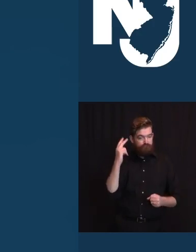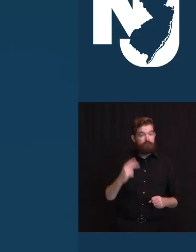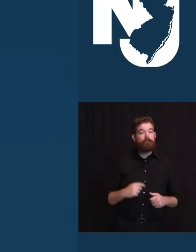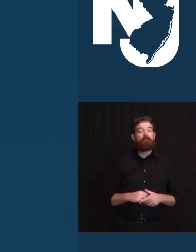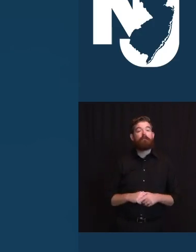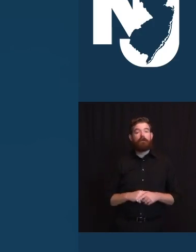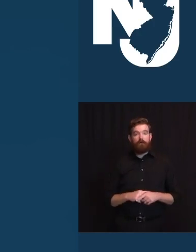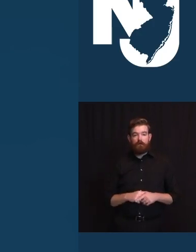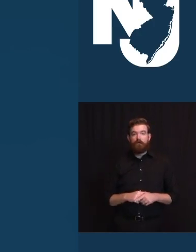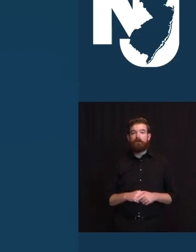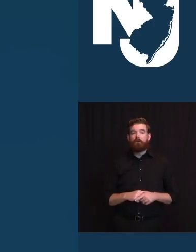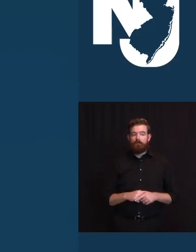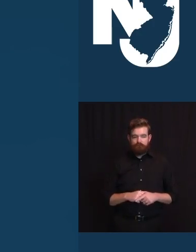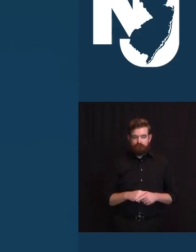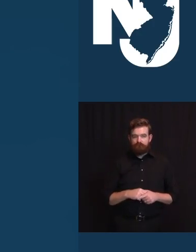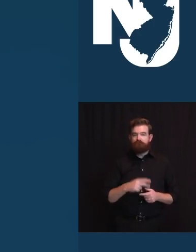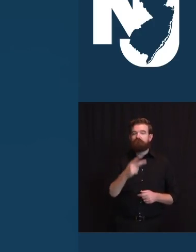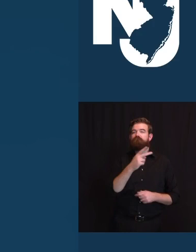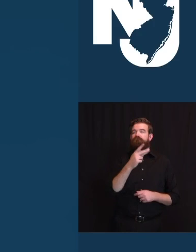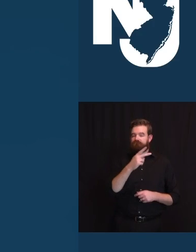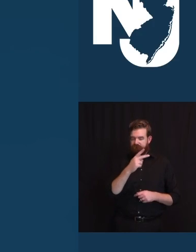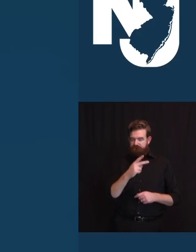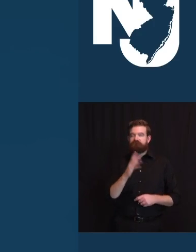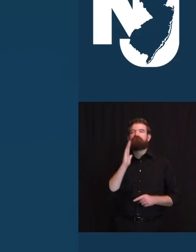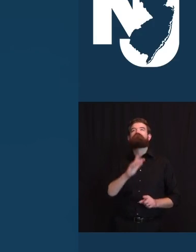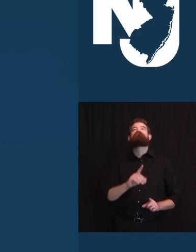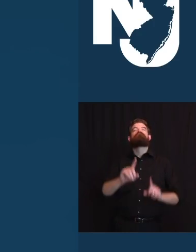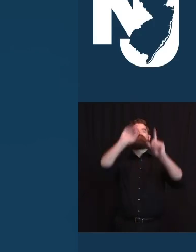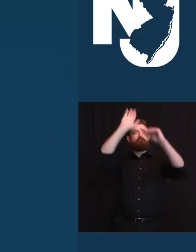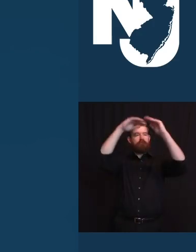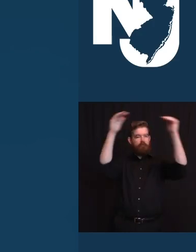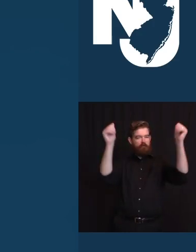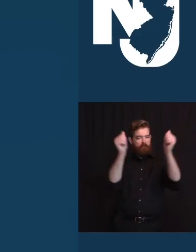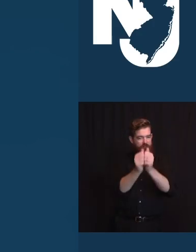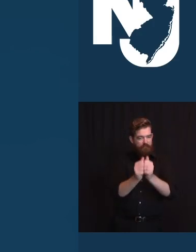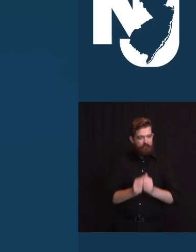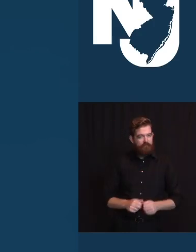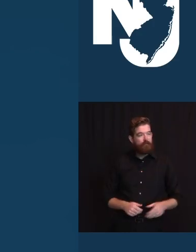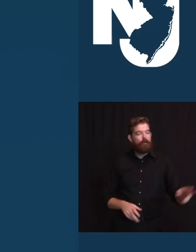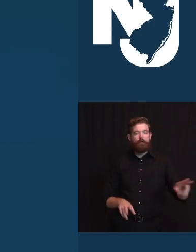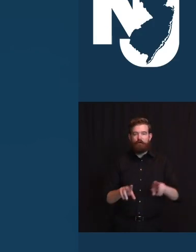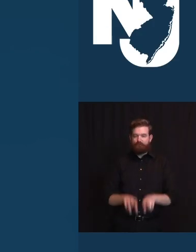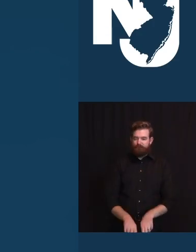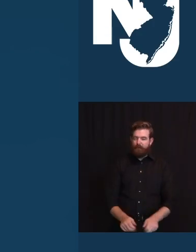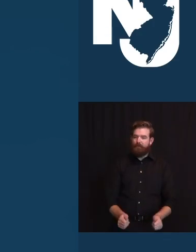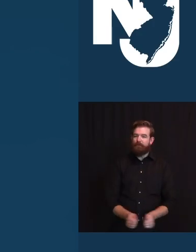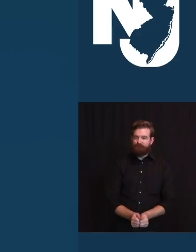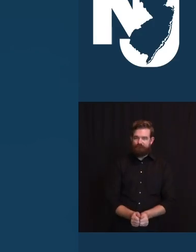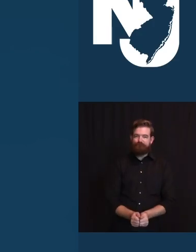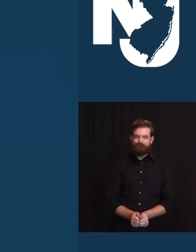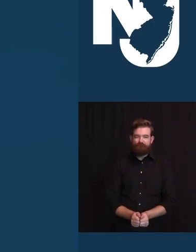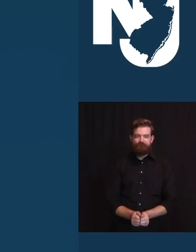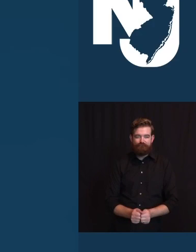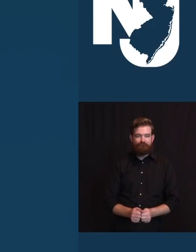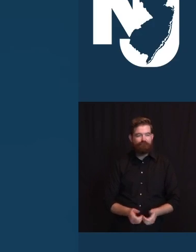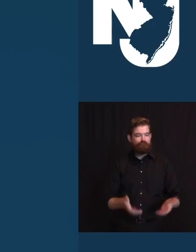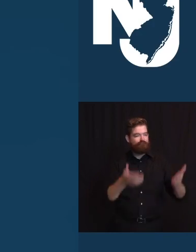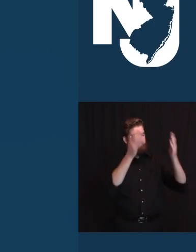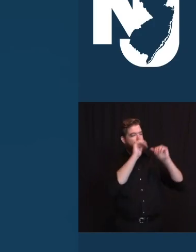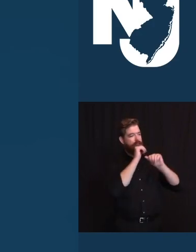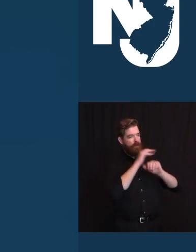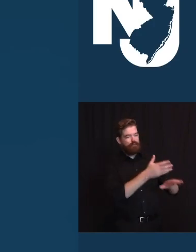Doyle Veterans Cemetery. May God bless them both, watch over their family, and thank you for your